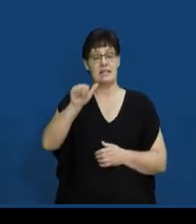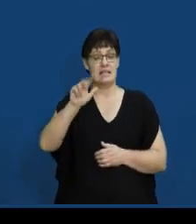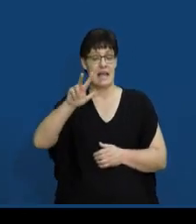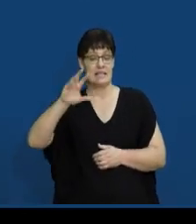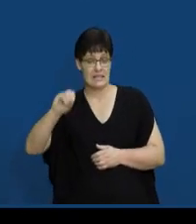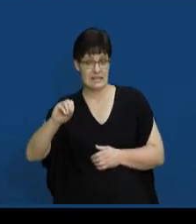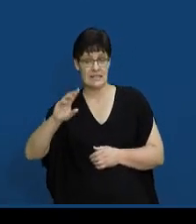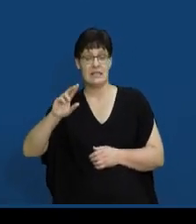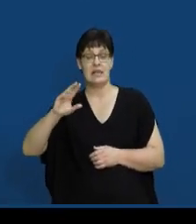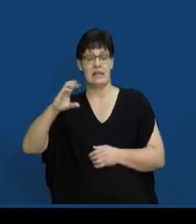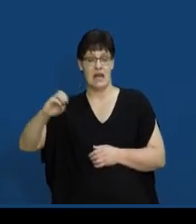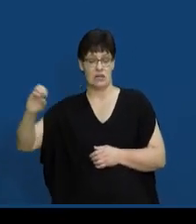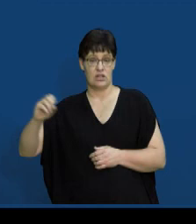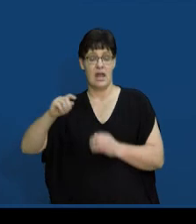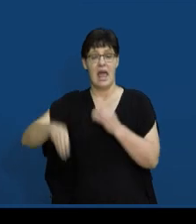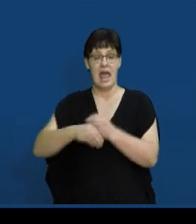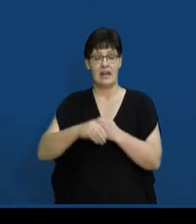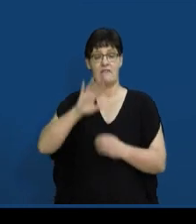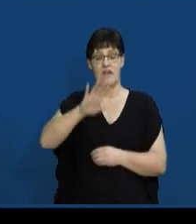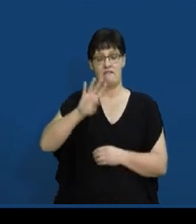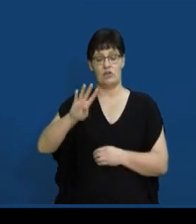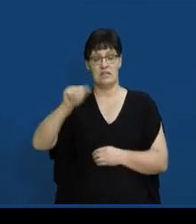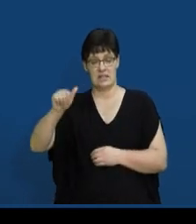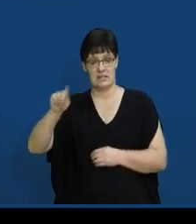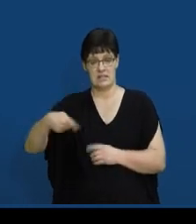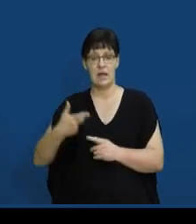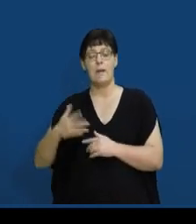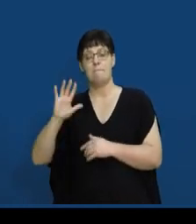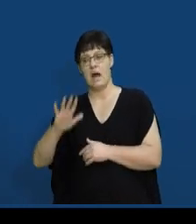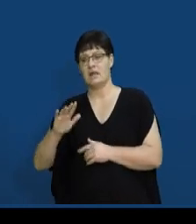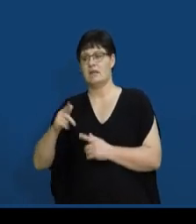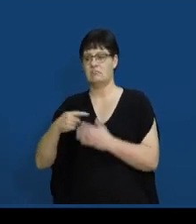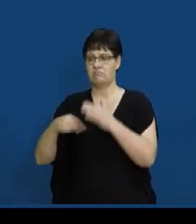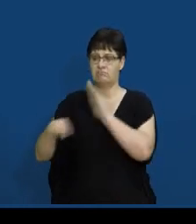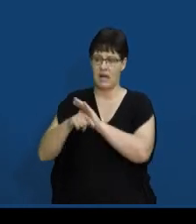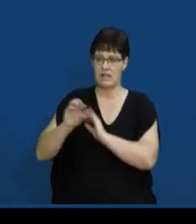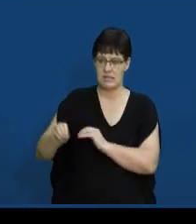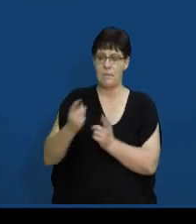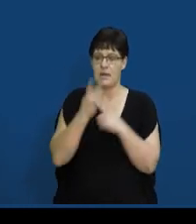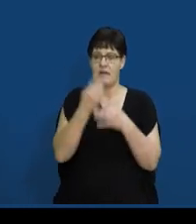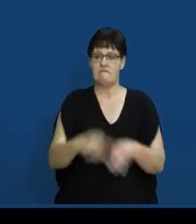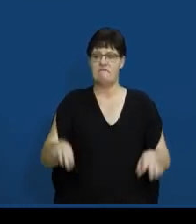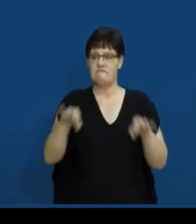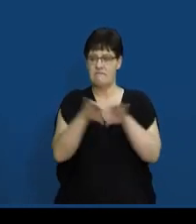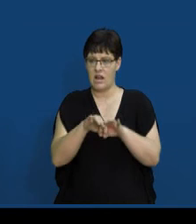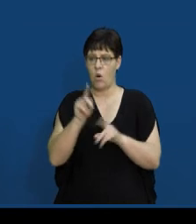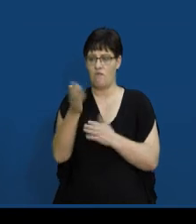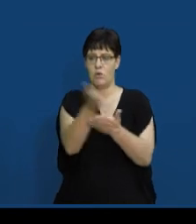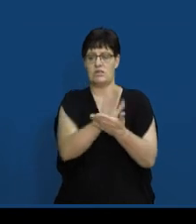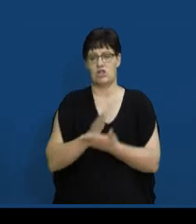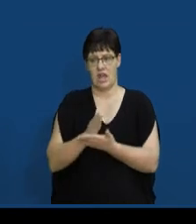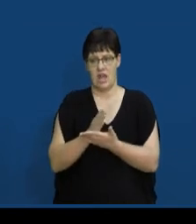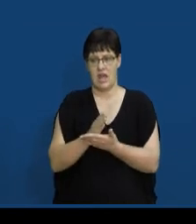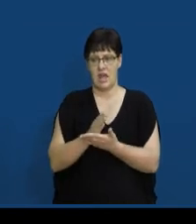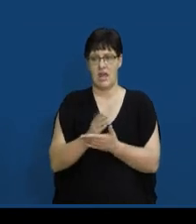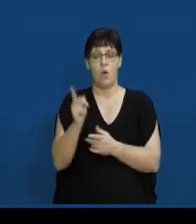add 546 minus 726, and obviously that's going to give you the value of your shares at